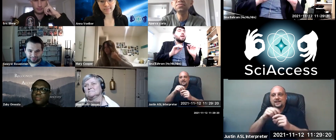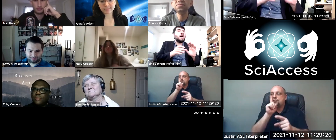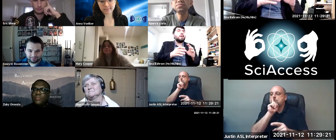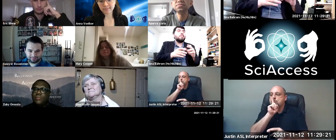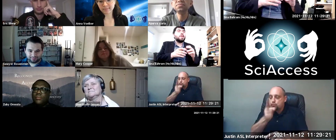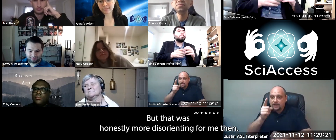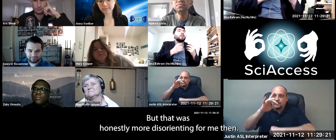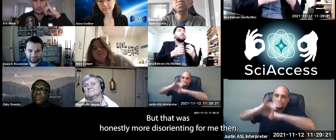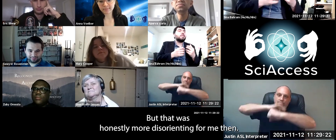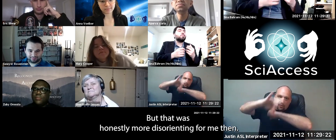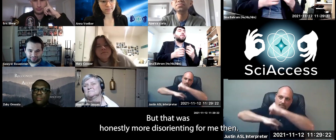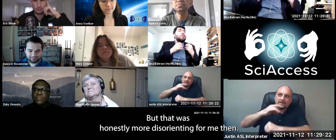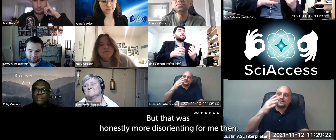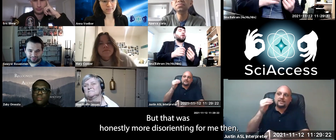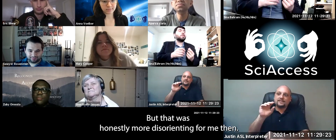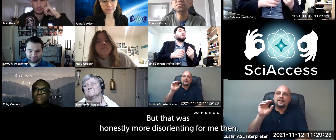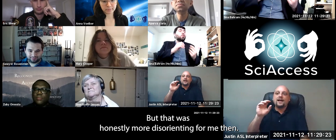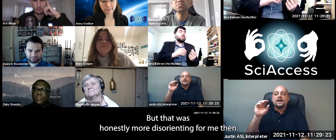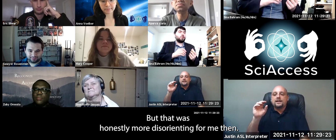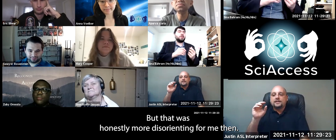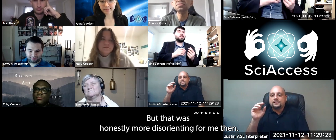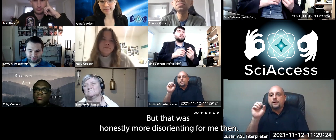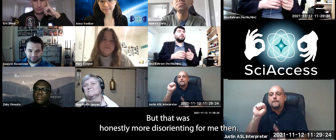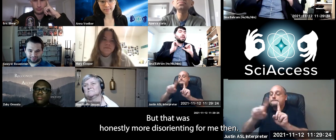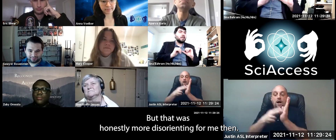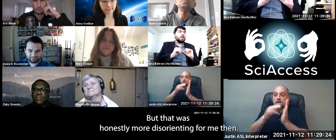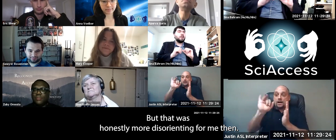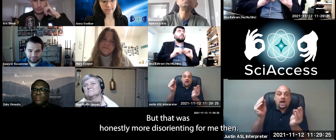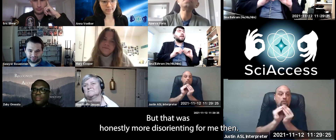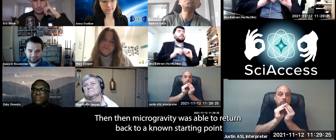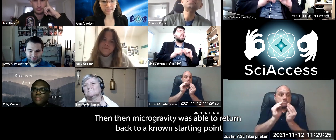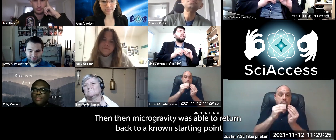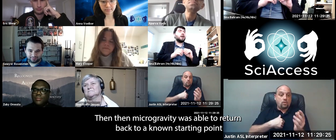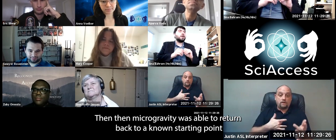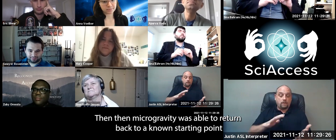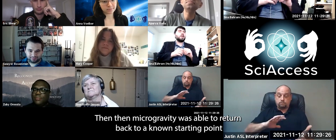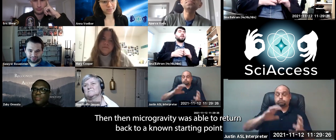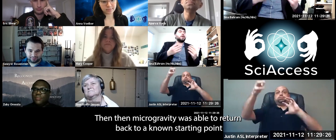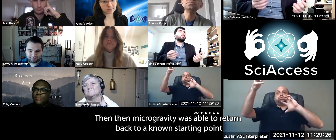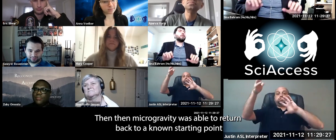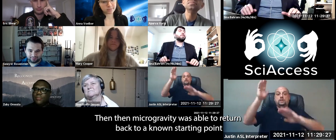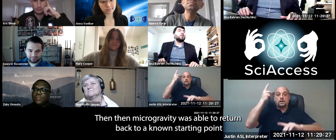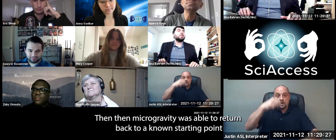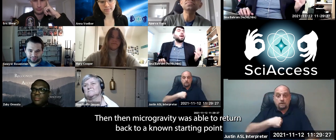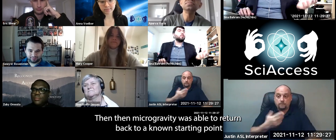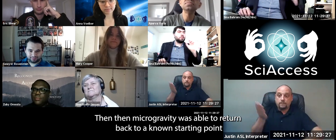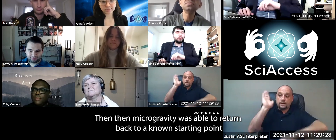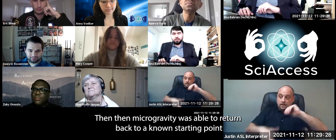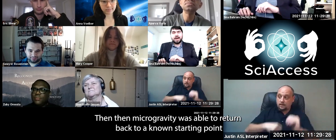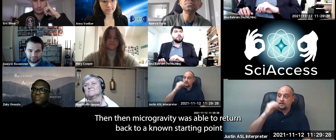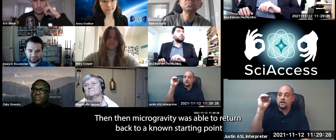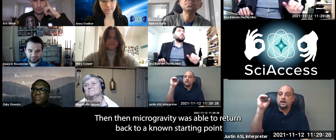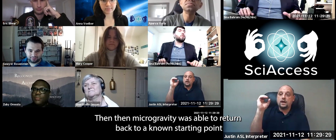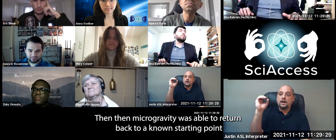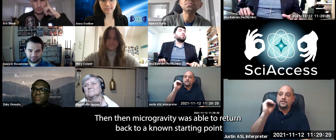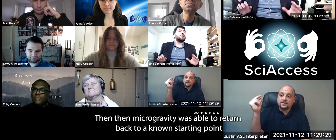freefall. But that was honestly more disorienting for me than microgravity was. Able to return